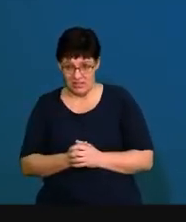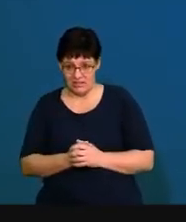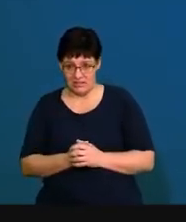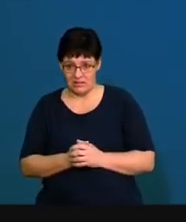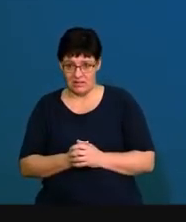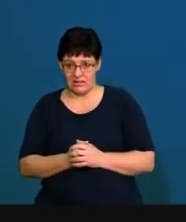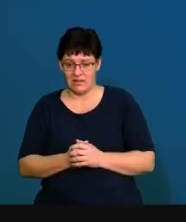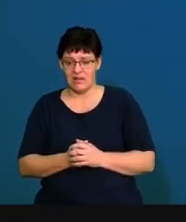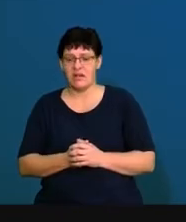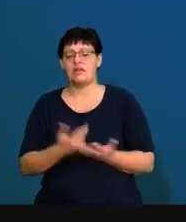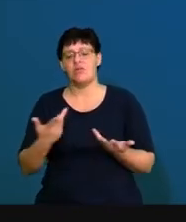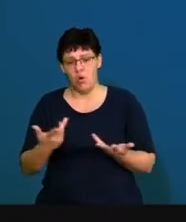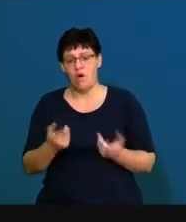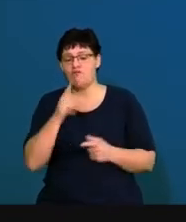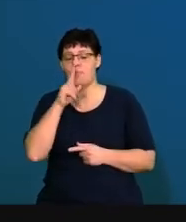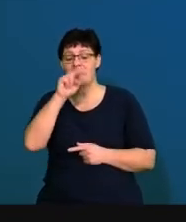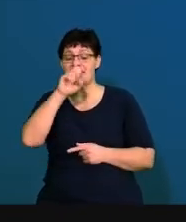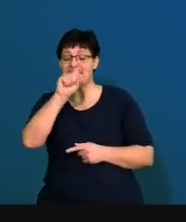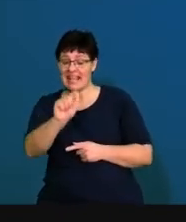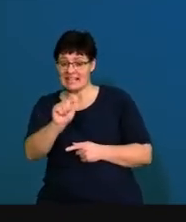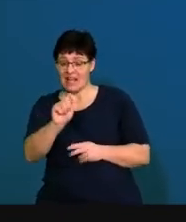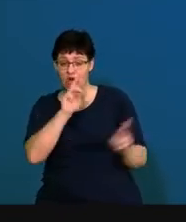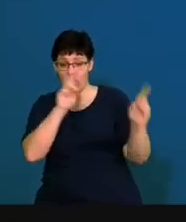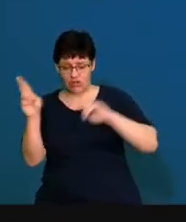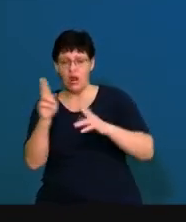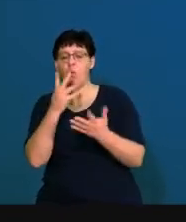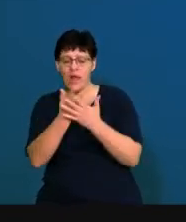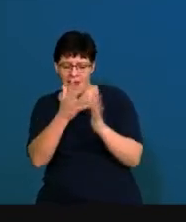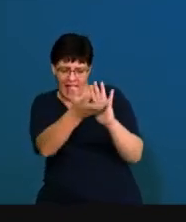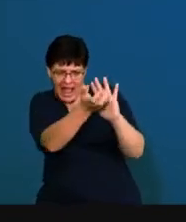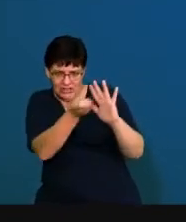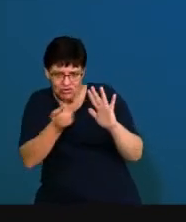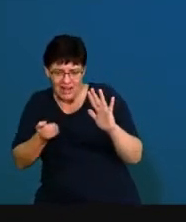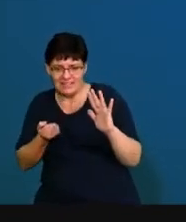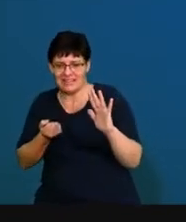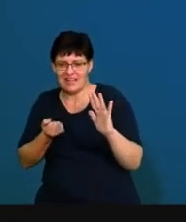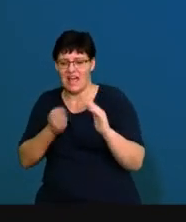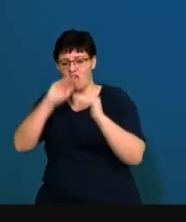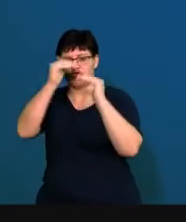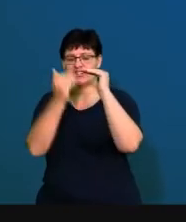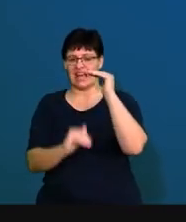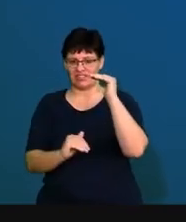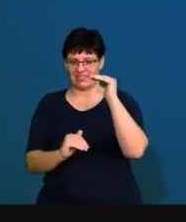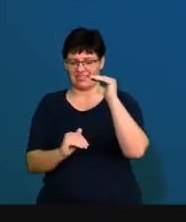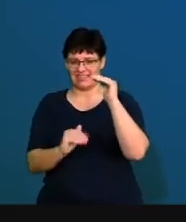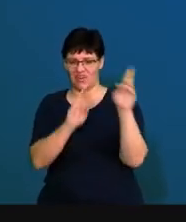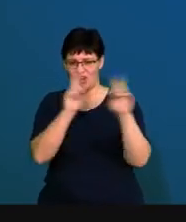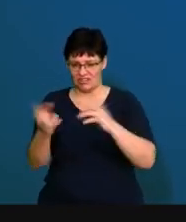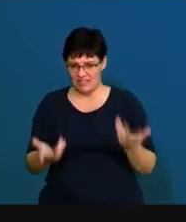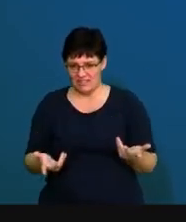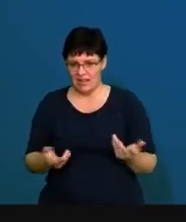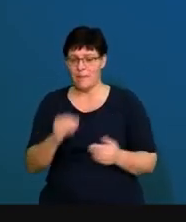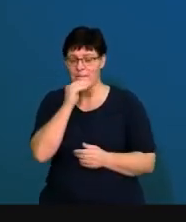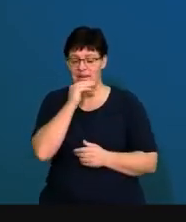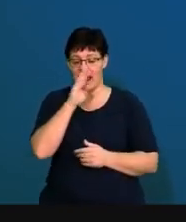this is our oxidation half reaction, again from the net reaction, we are able to extract the reduction half reaction, which